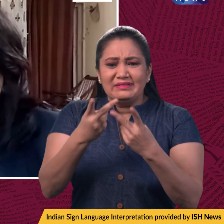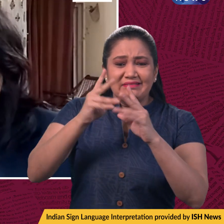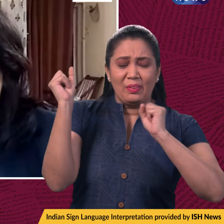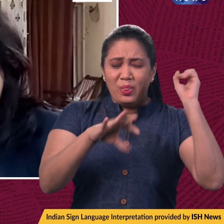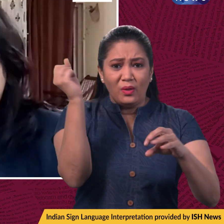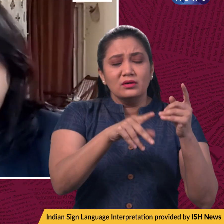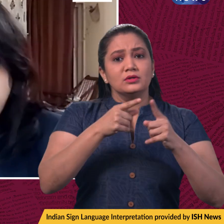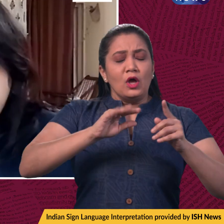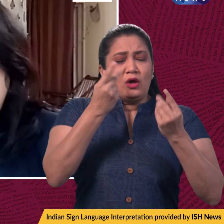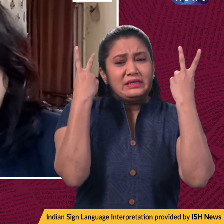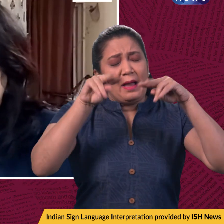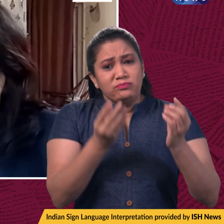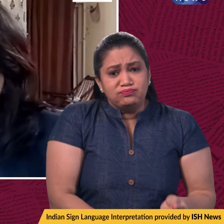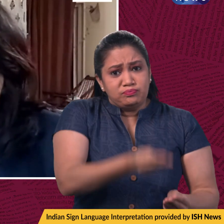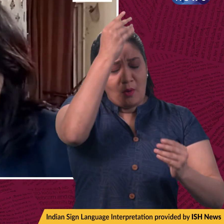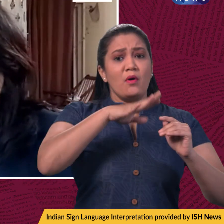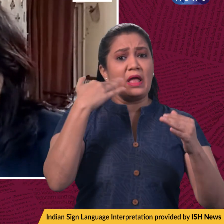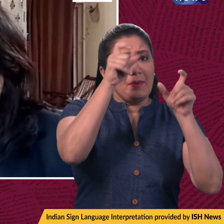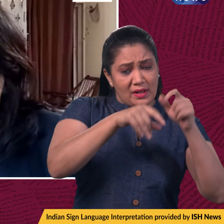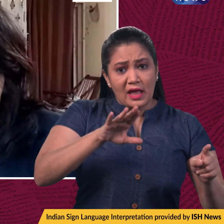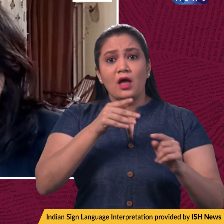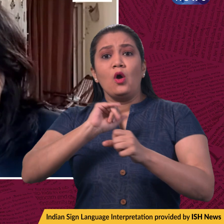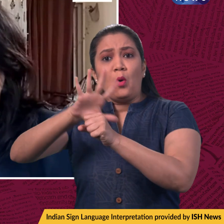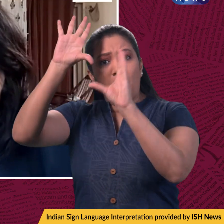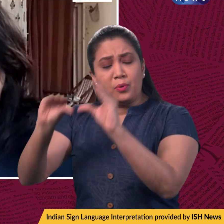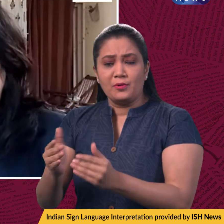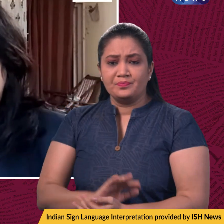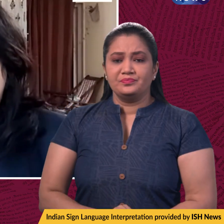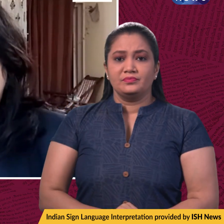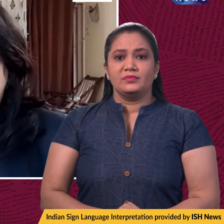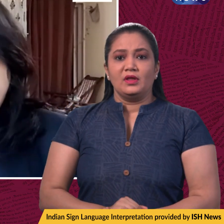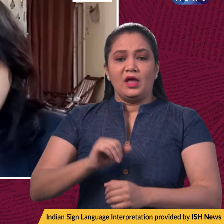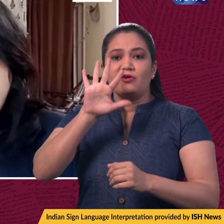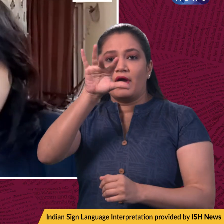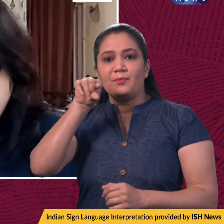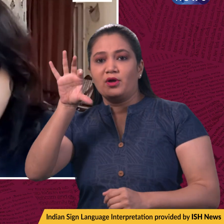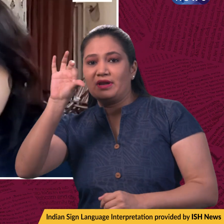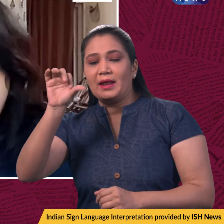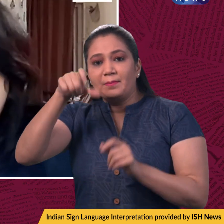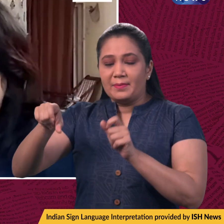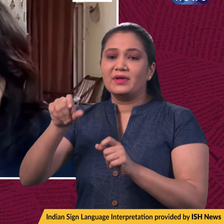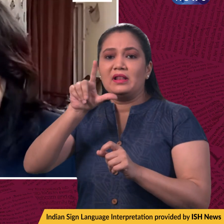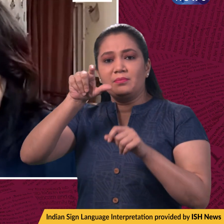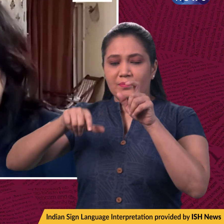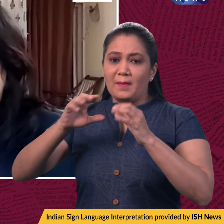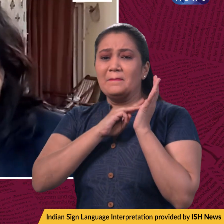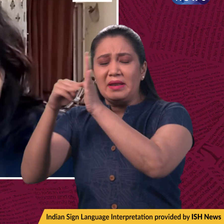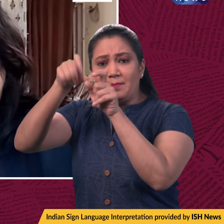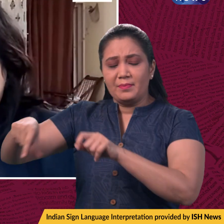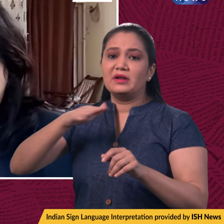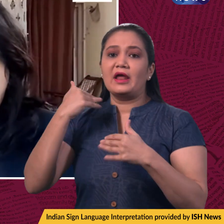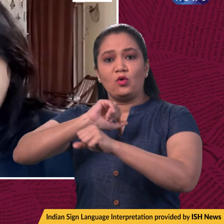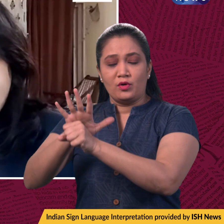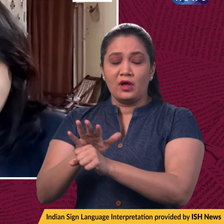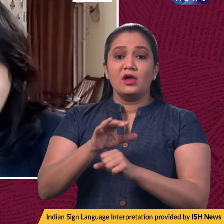deaths worldwide than COVID. Now, according to Worldometer, while COVID has claimed nearly 5.9 million lives, pollution